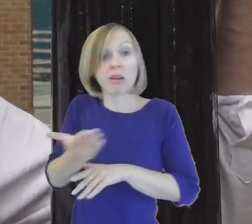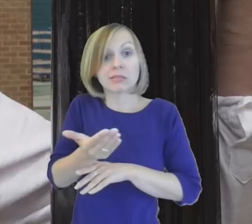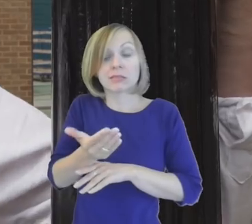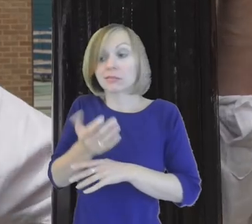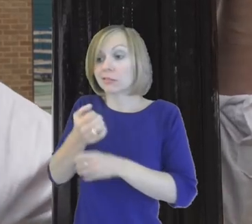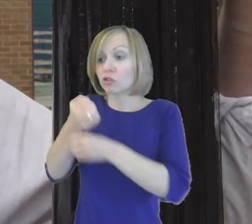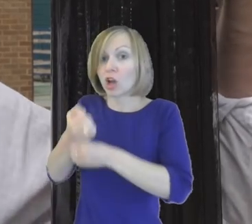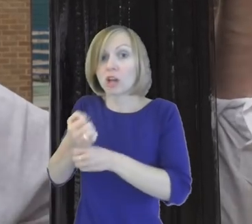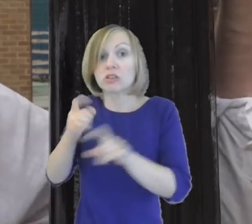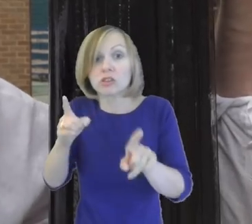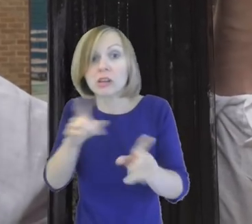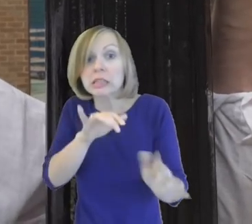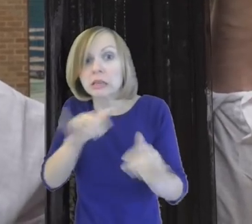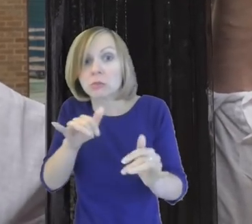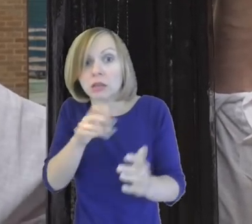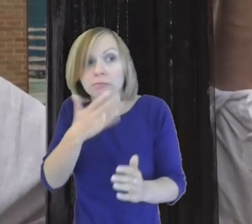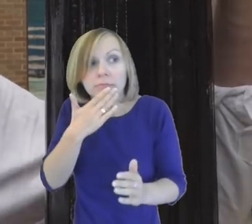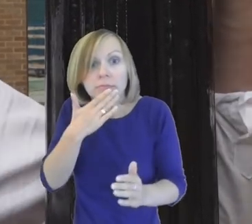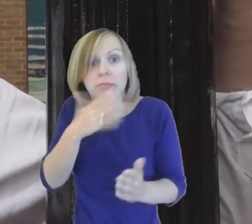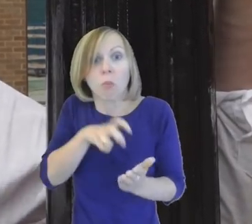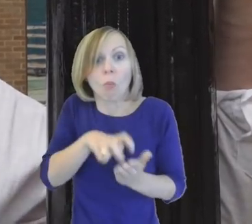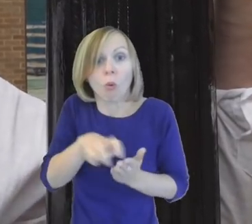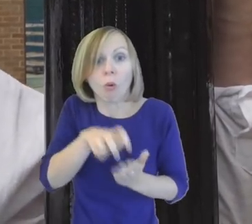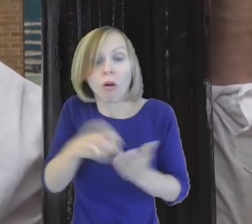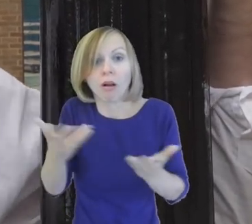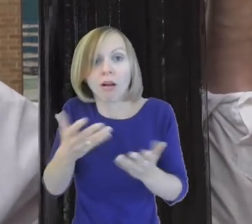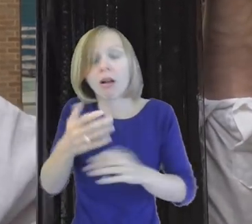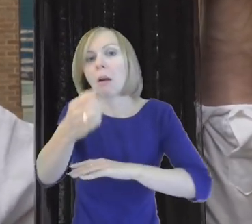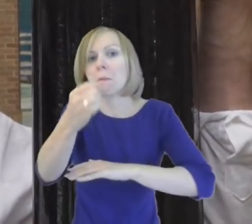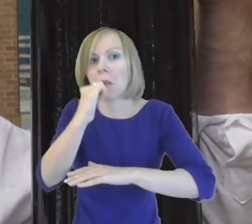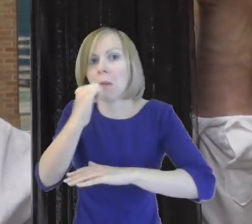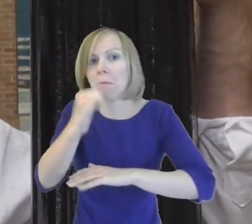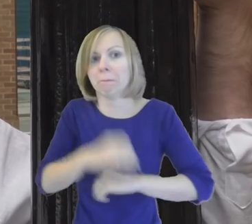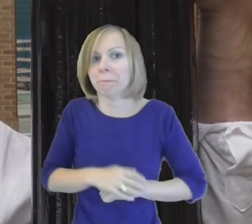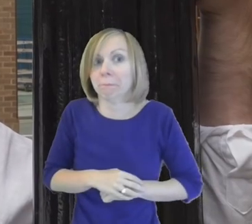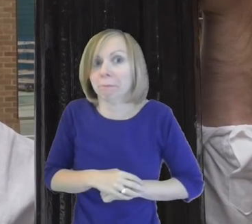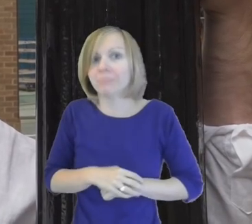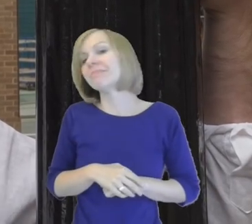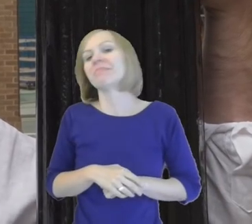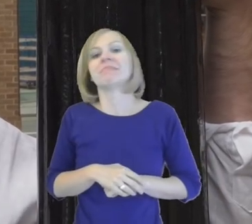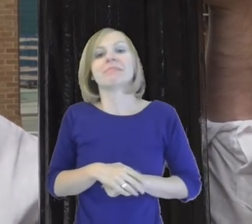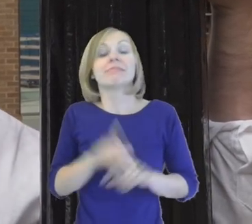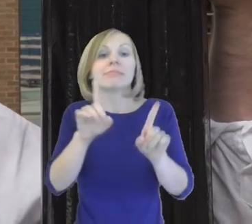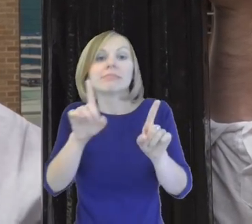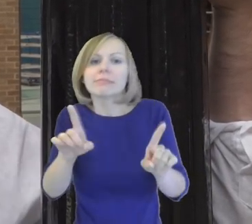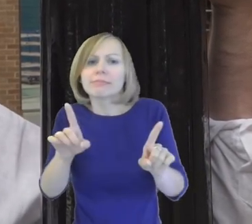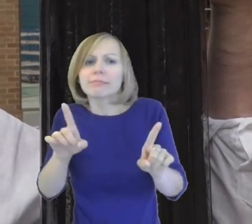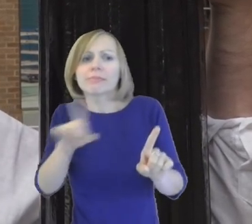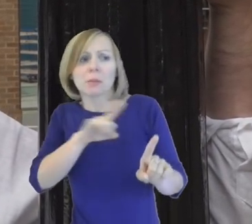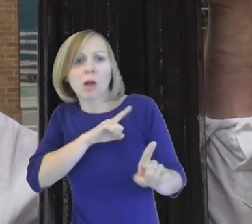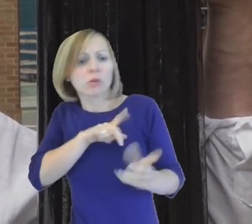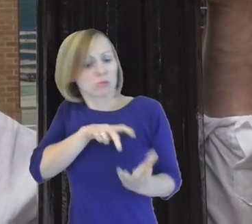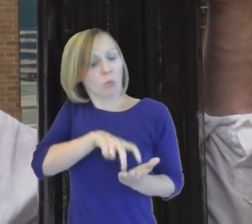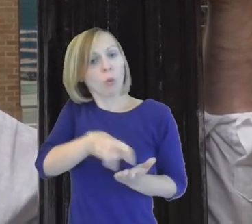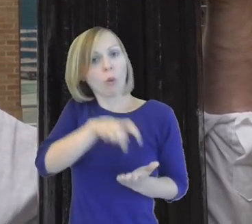to church, I walk even, and tell it not in Gath, sometimes to the pub. And a consequence of walking